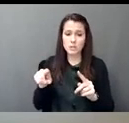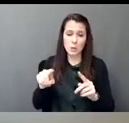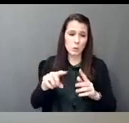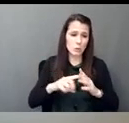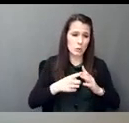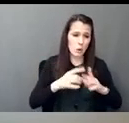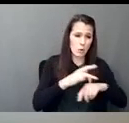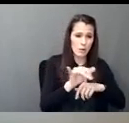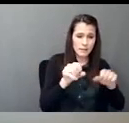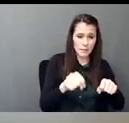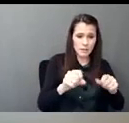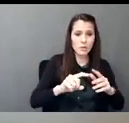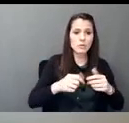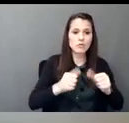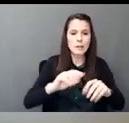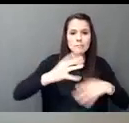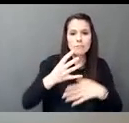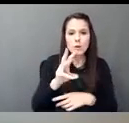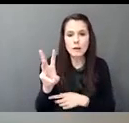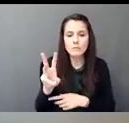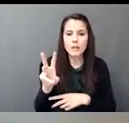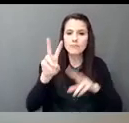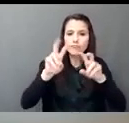to try to get into the website, start looking at it and